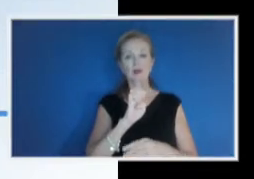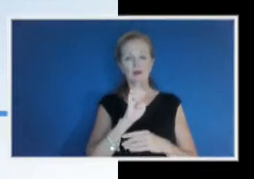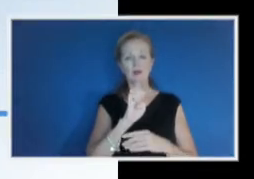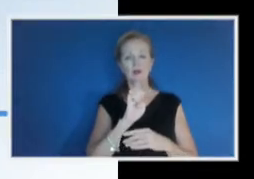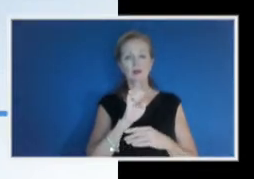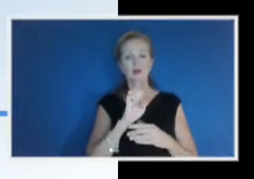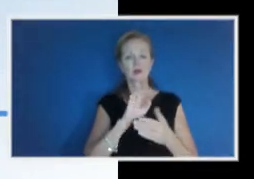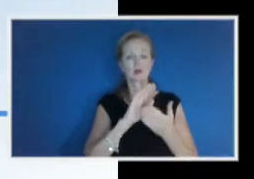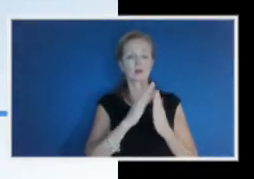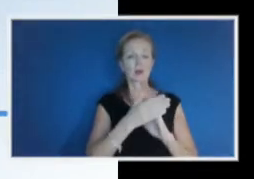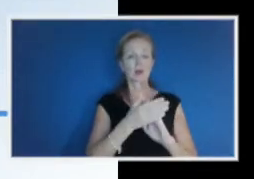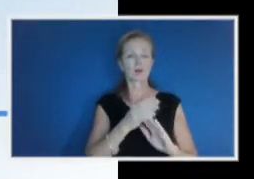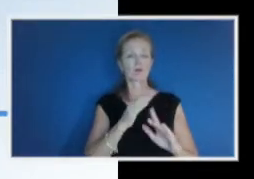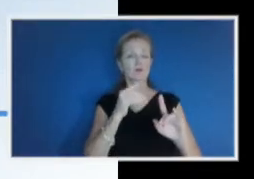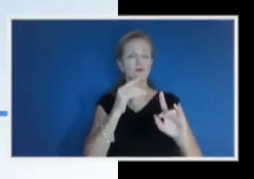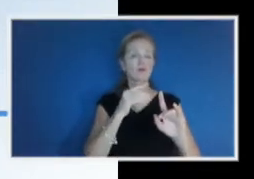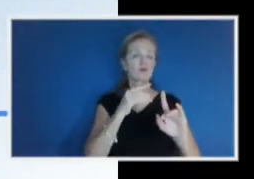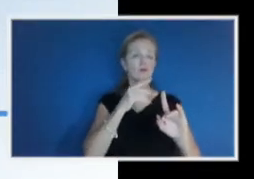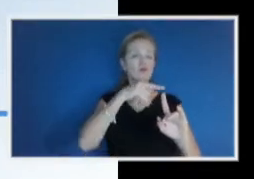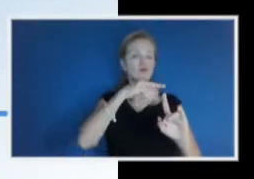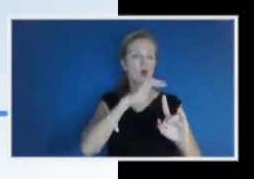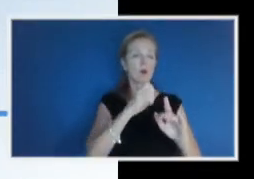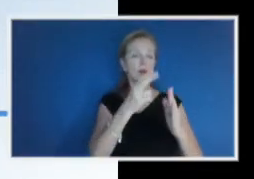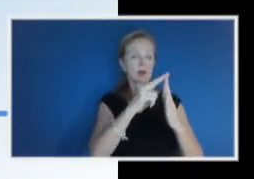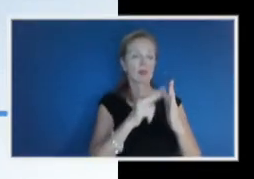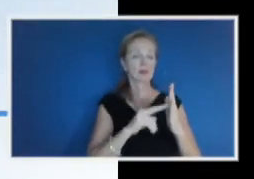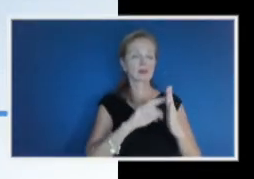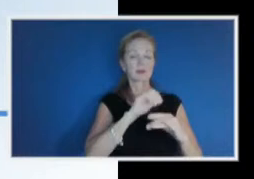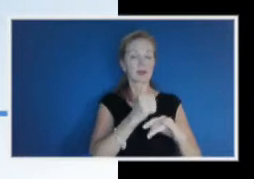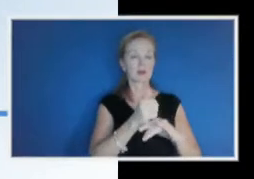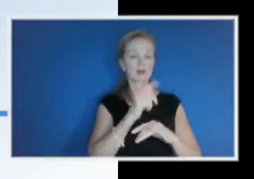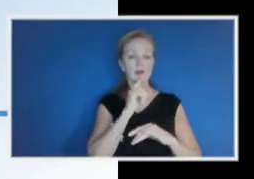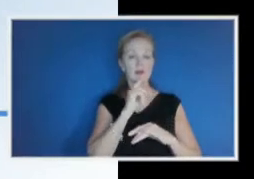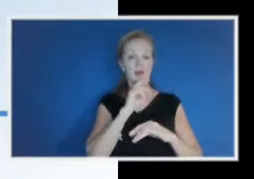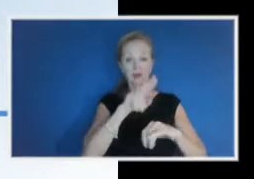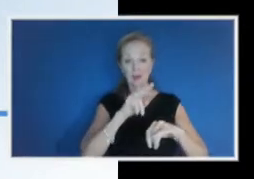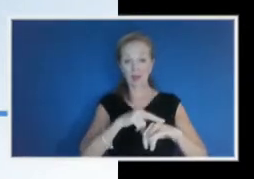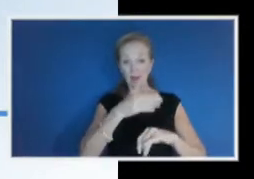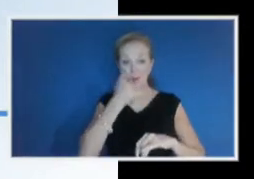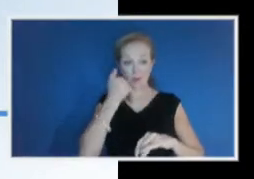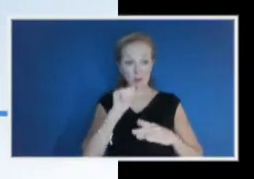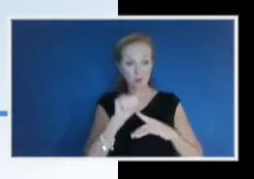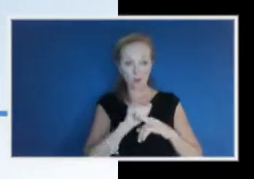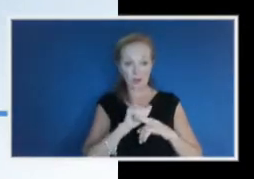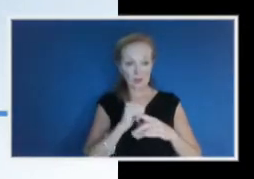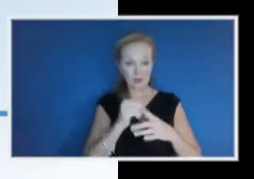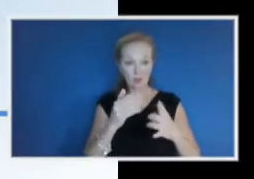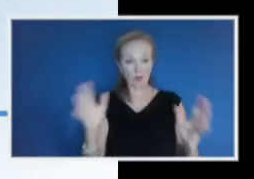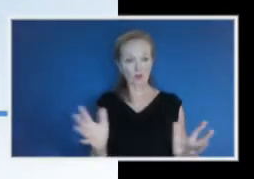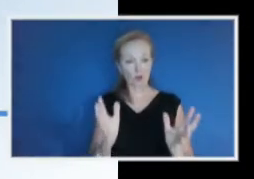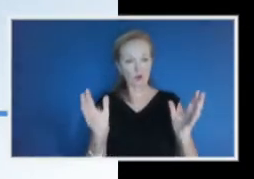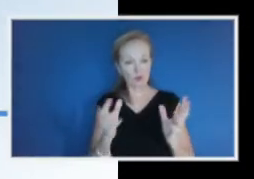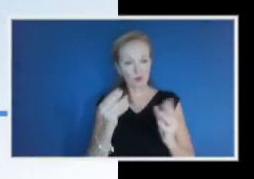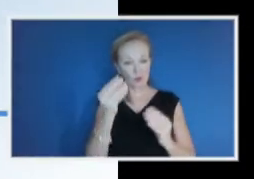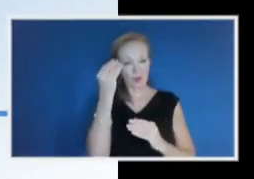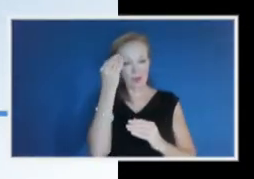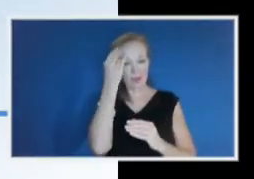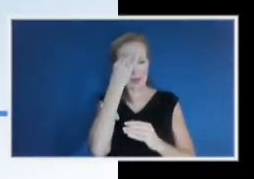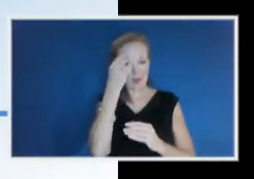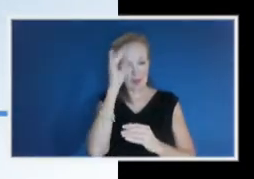federal programs are set up this way. This is certainly, I would say, the national best practice, and so we're urging you to think about